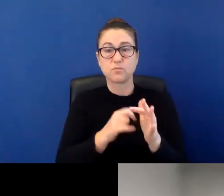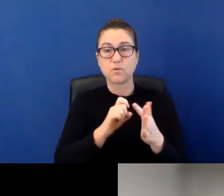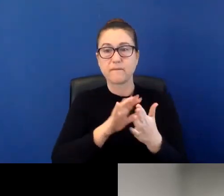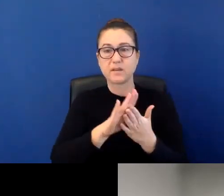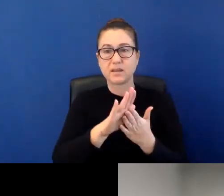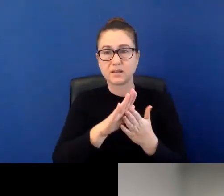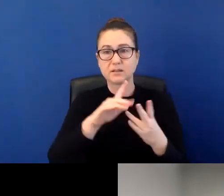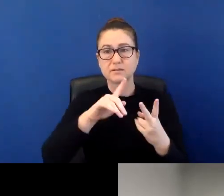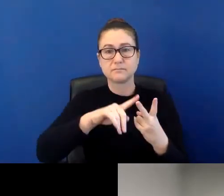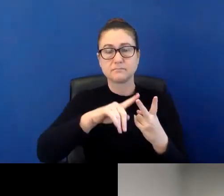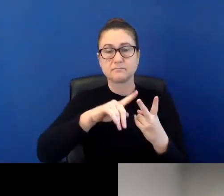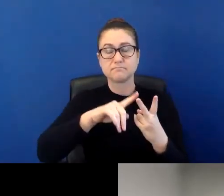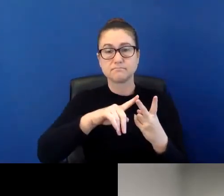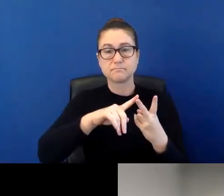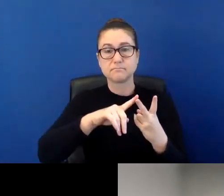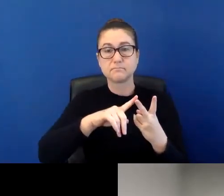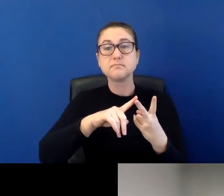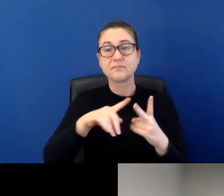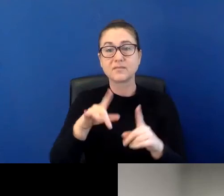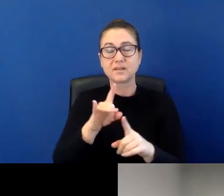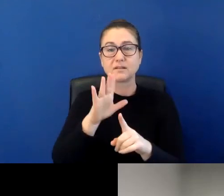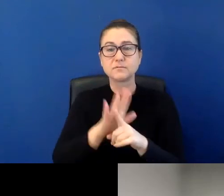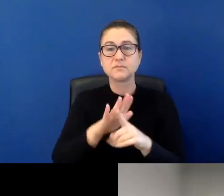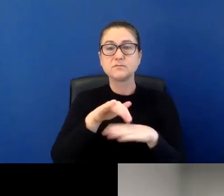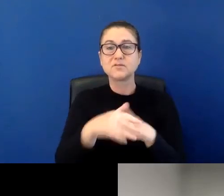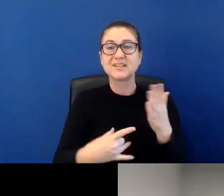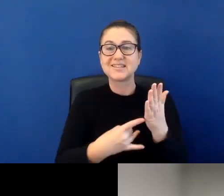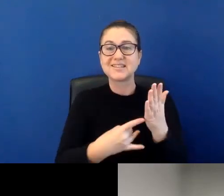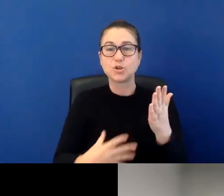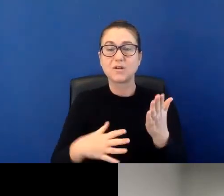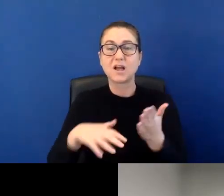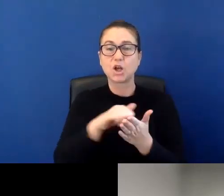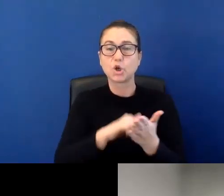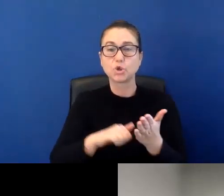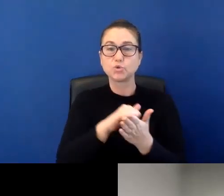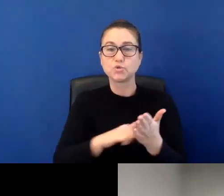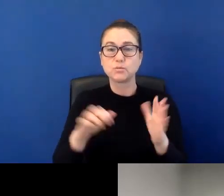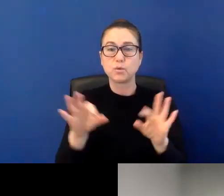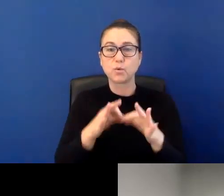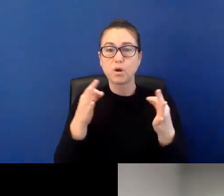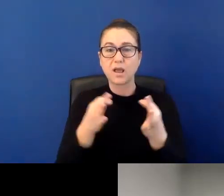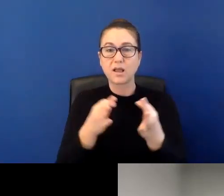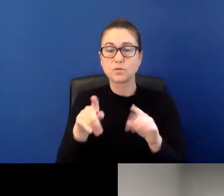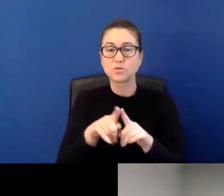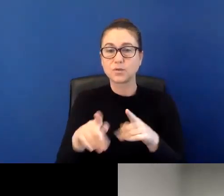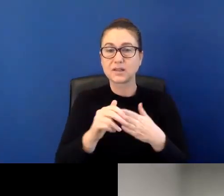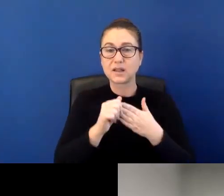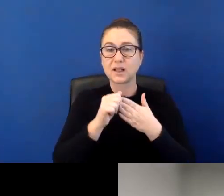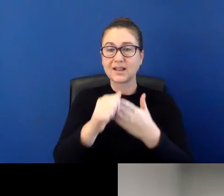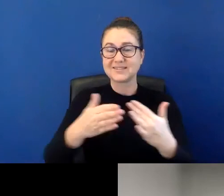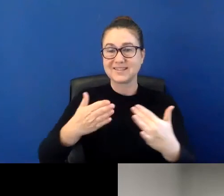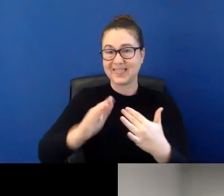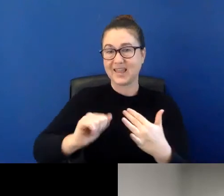from Telstra. Sean is part of the Telstra Consumer and Small Business Organisation and is the lead of their accessibility